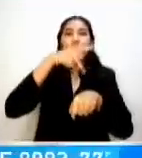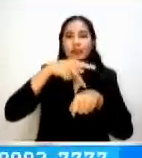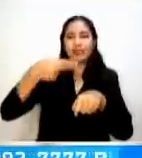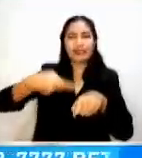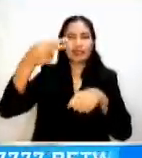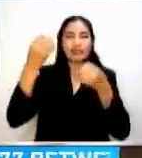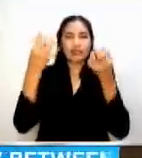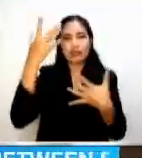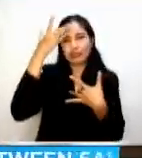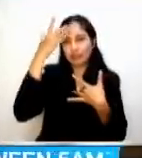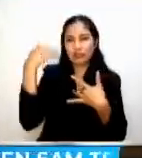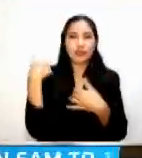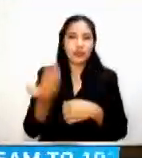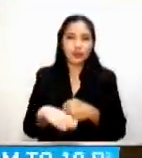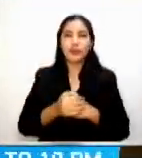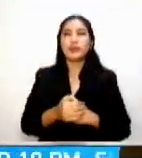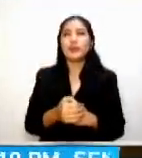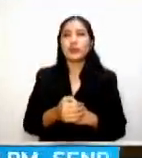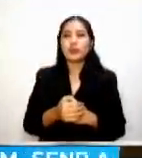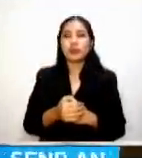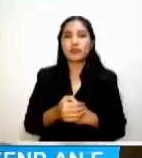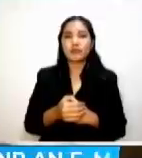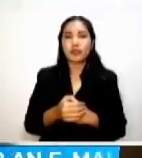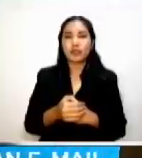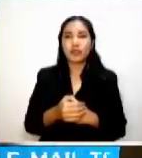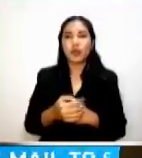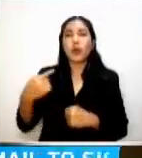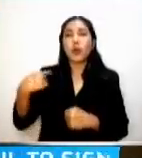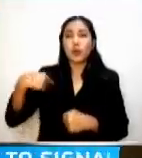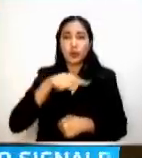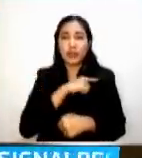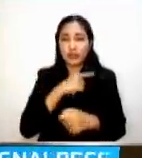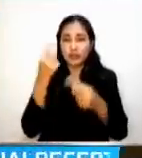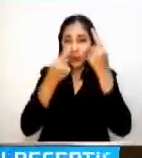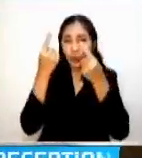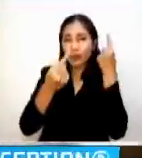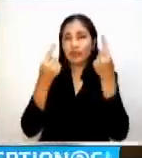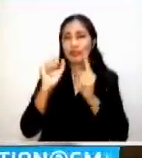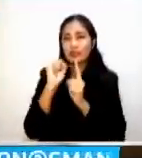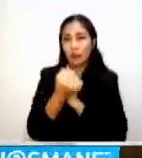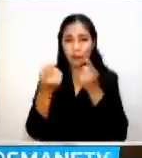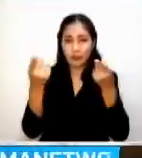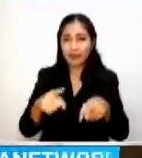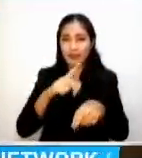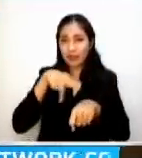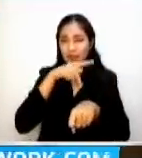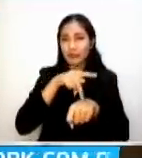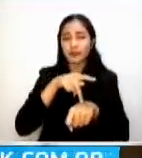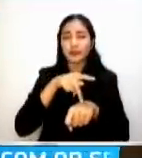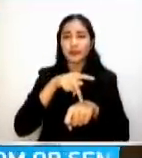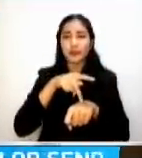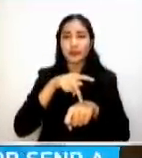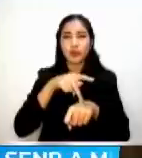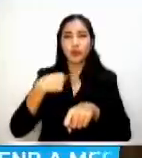Health Organization. We are concerned about the situations in the Philippines. We're concerned